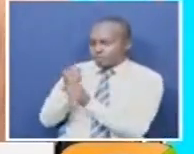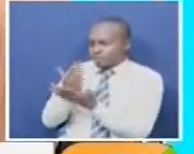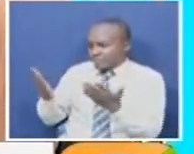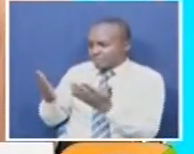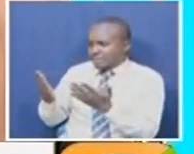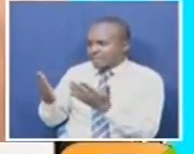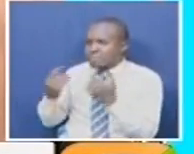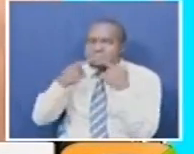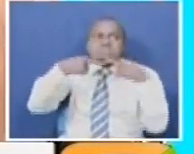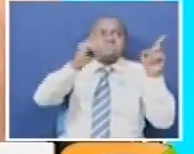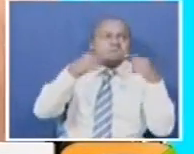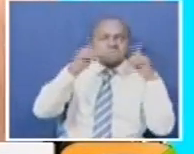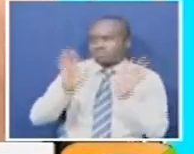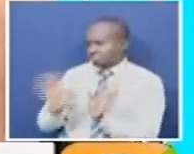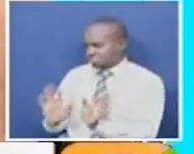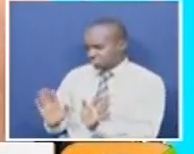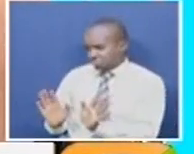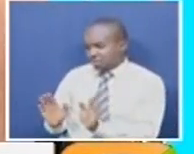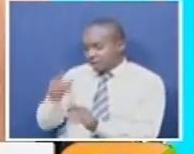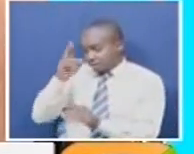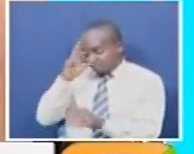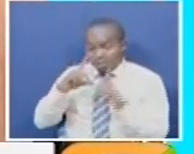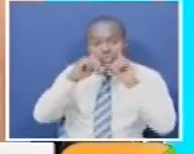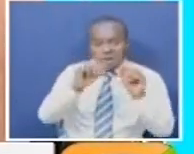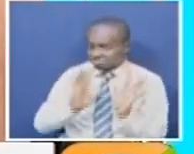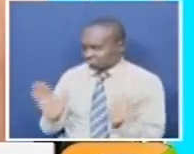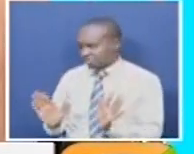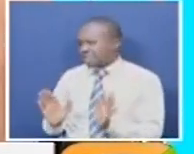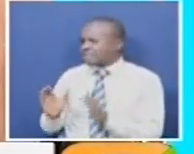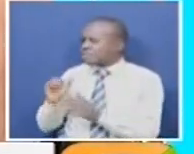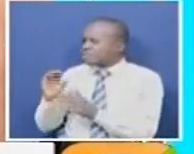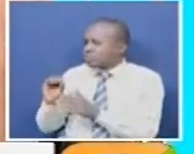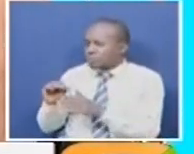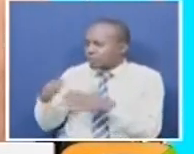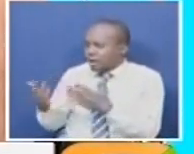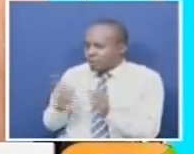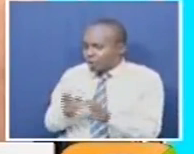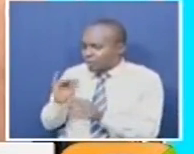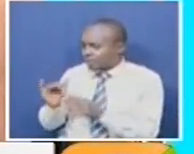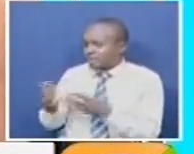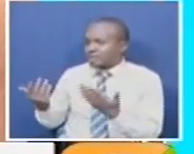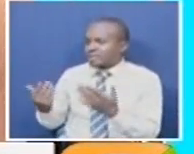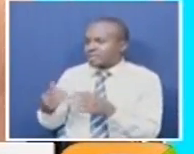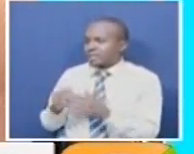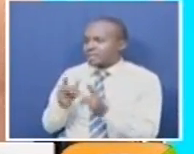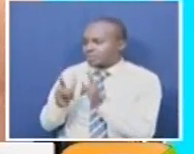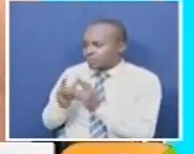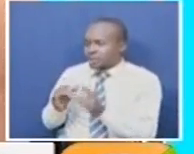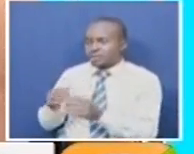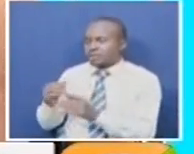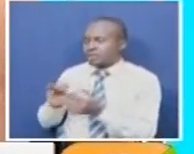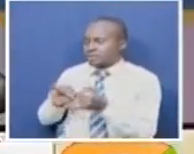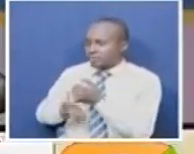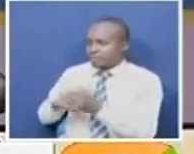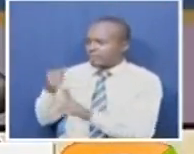will not want to report you to the police station. Mm. So what, how common is intimate partner violence?